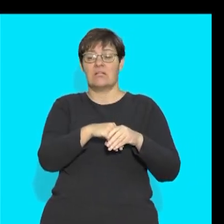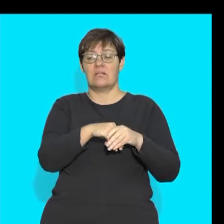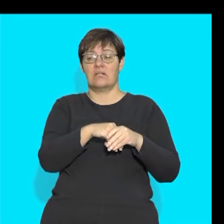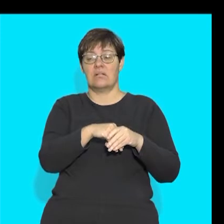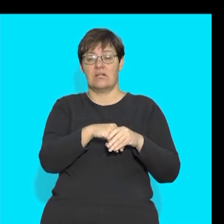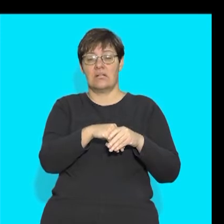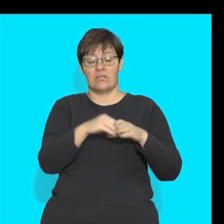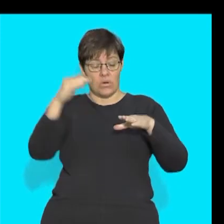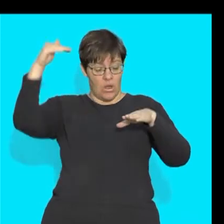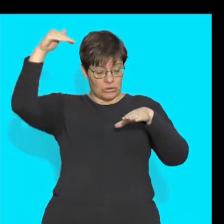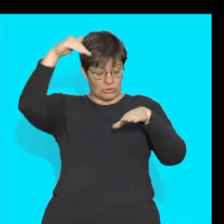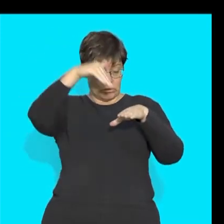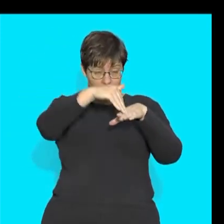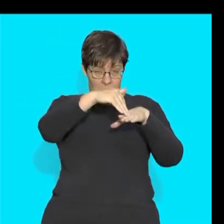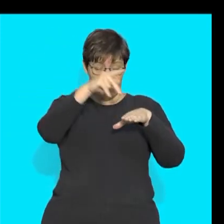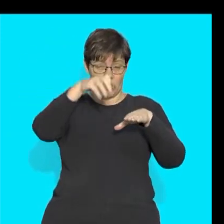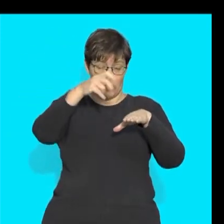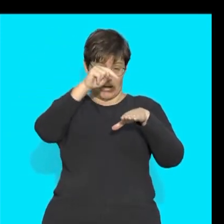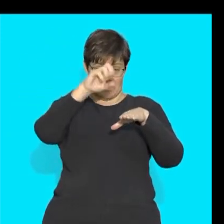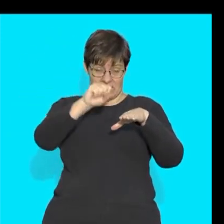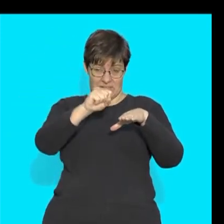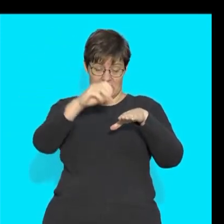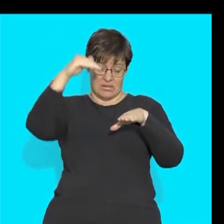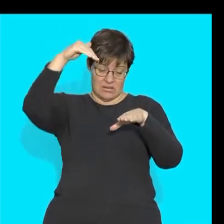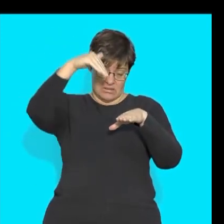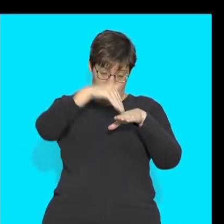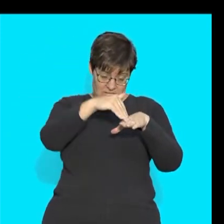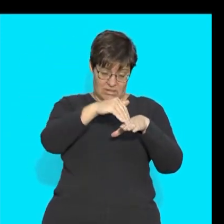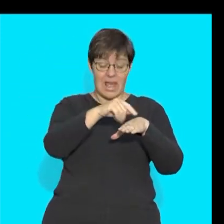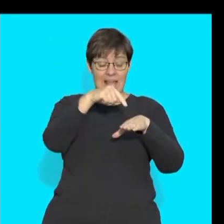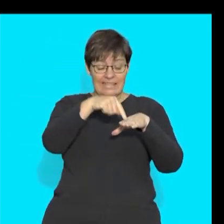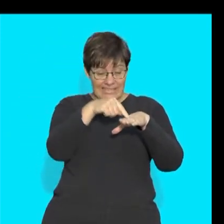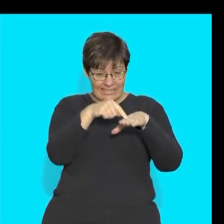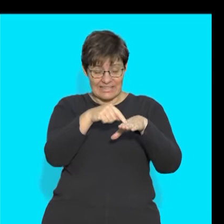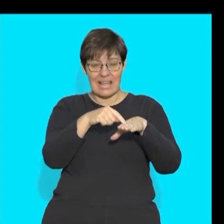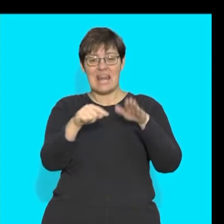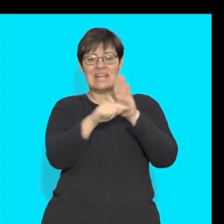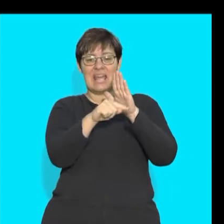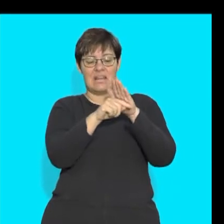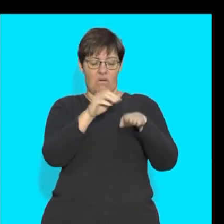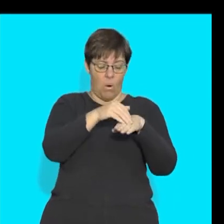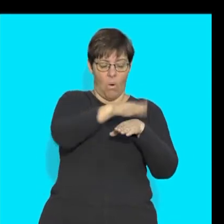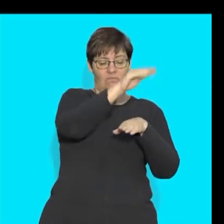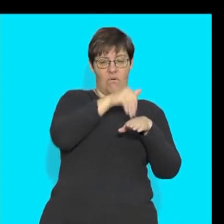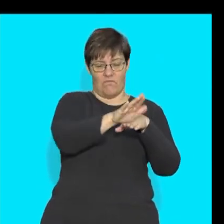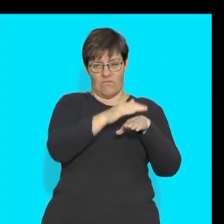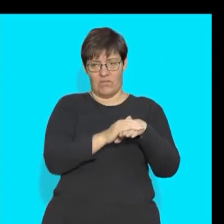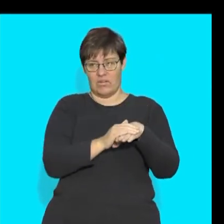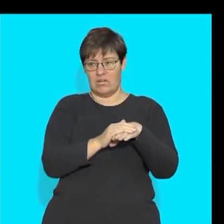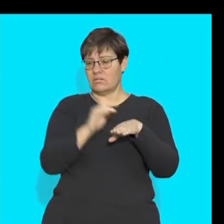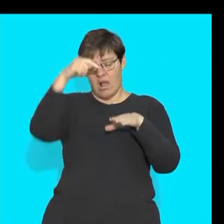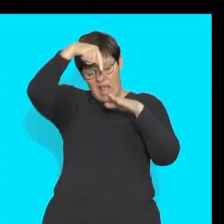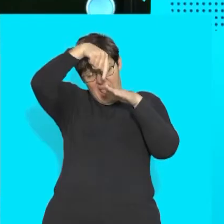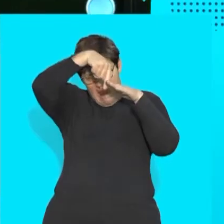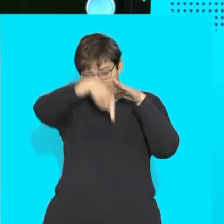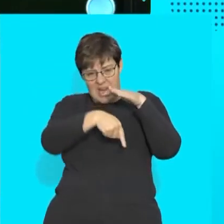hit the top of the metal, okay? So it's the surface electrons that are going to come off. It's not like the photons go all the